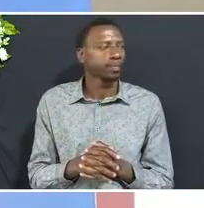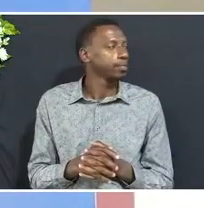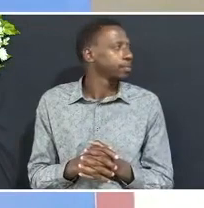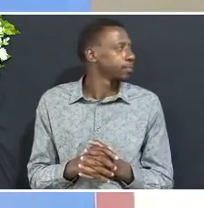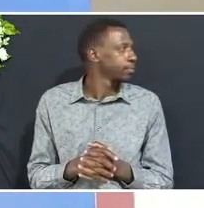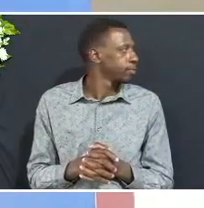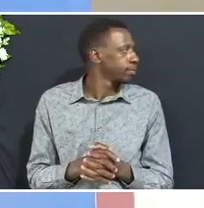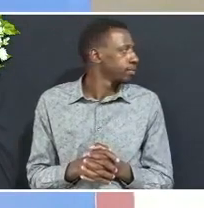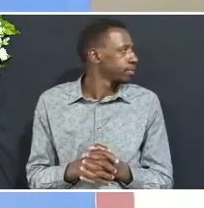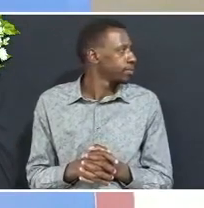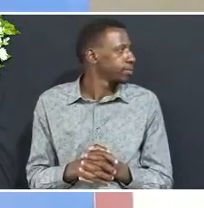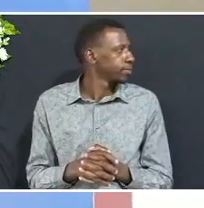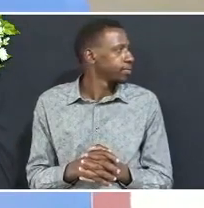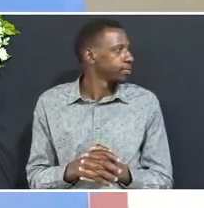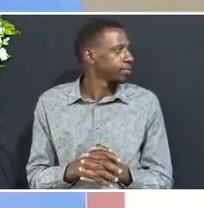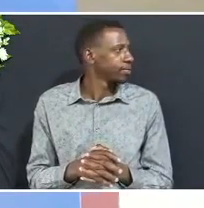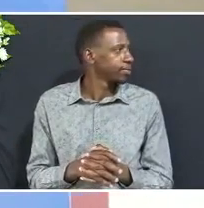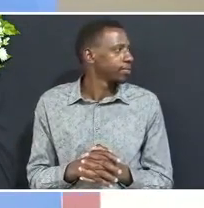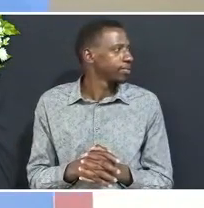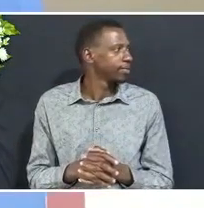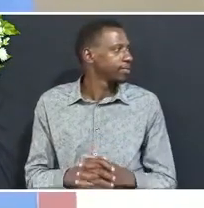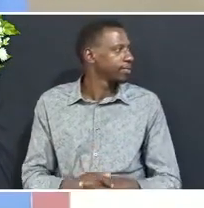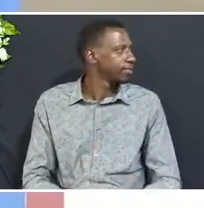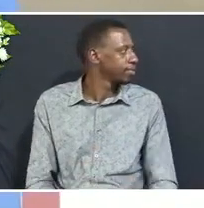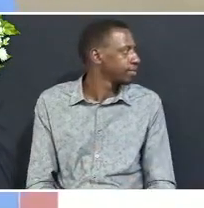Thank you, my brother.